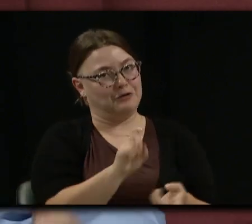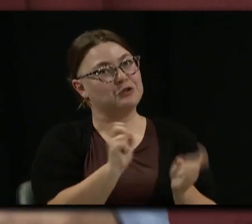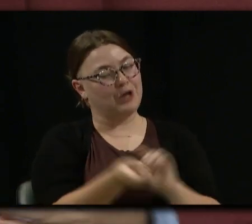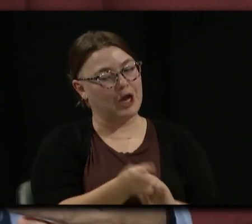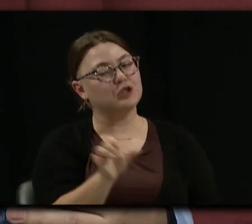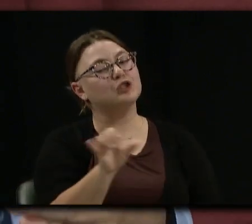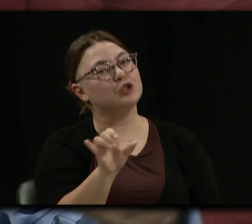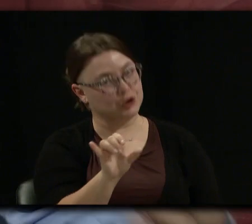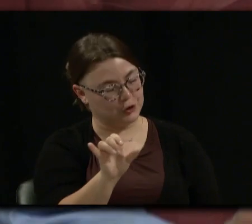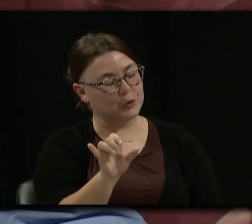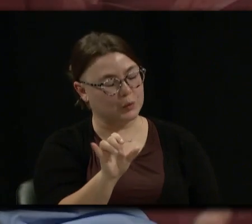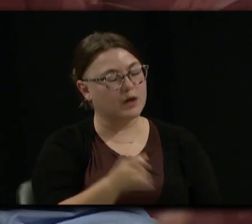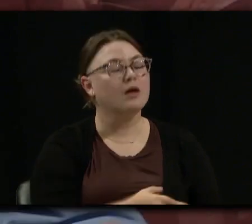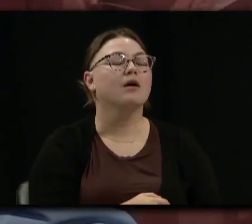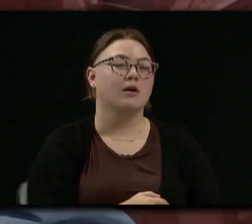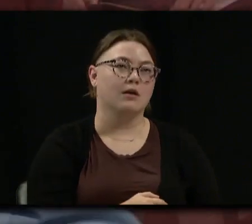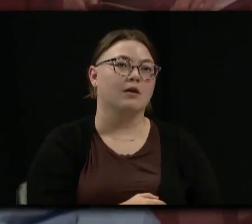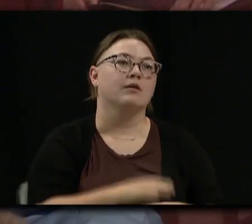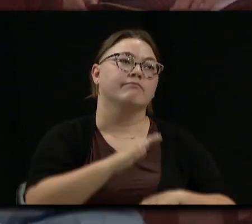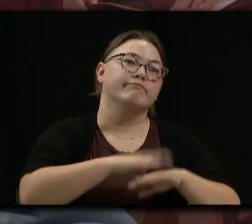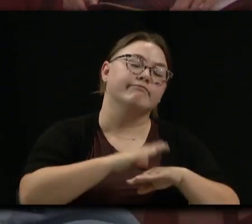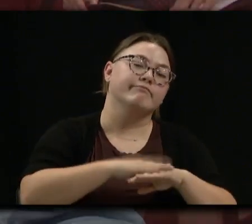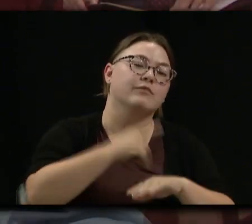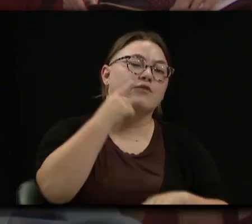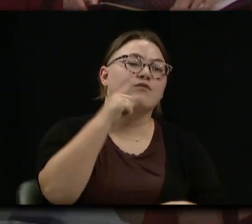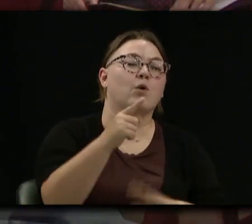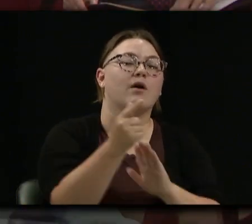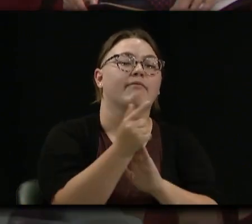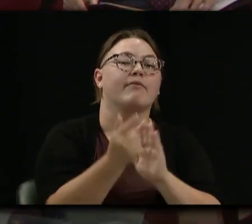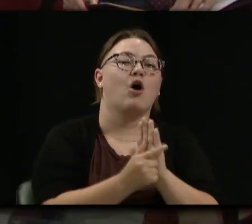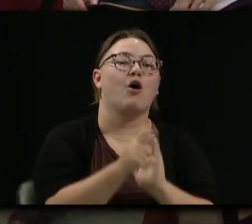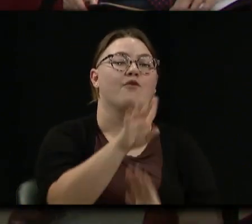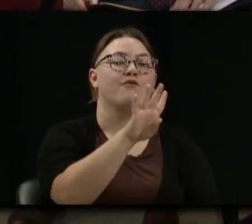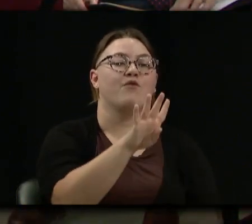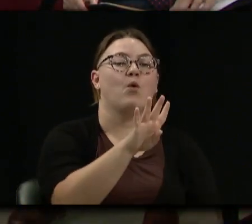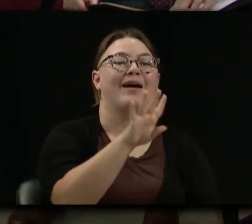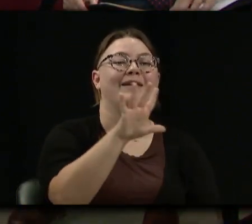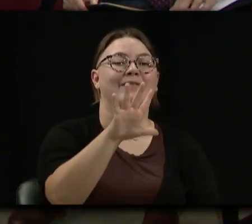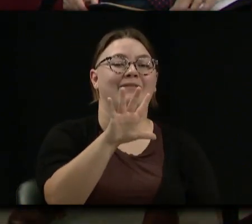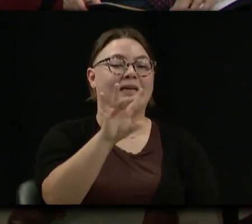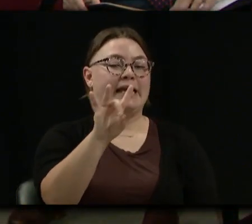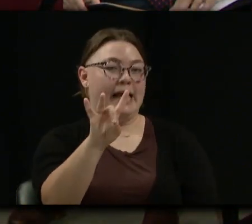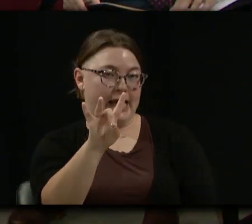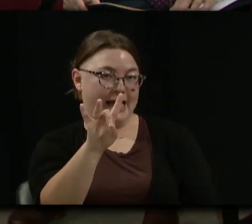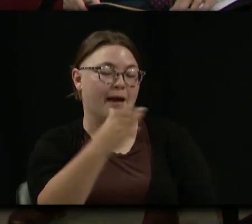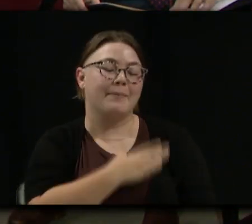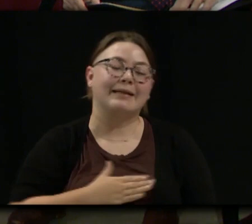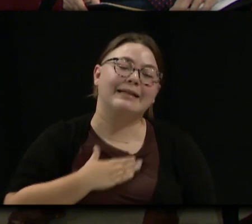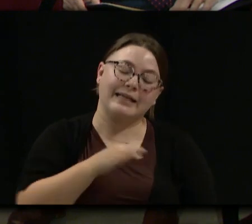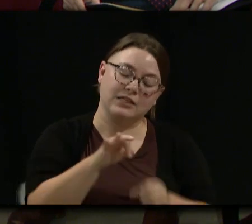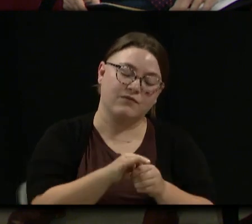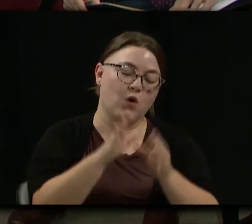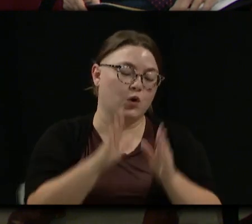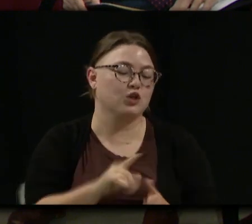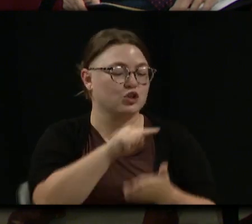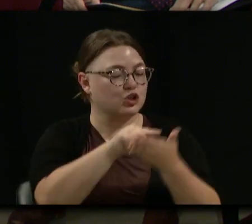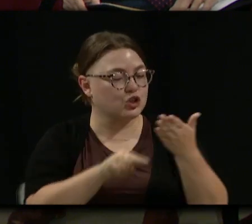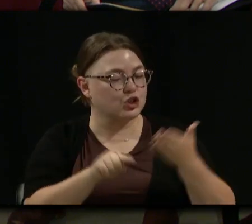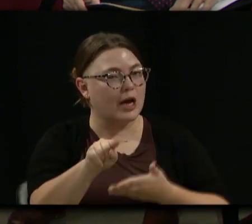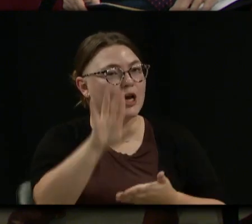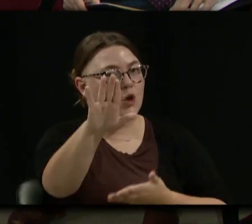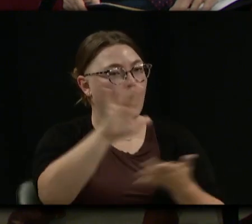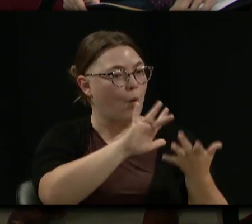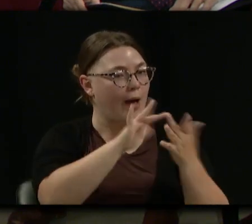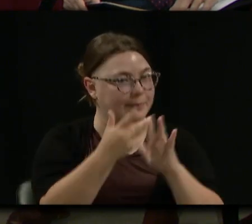encourage from 458, please have the voters look at our website or call us to make sure they know the